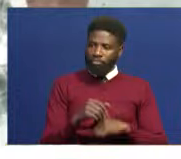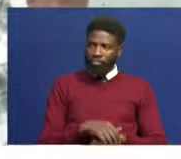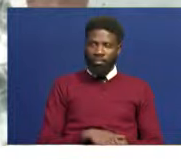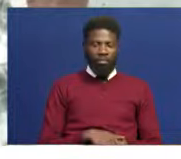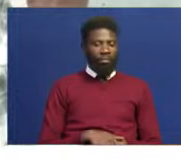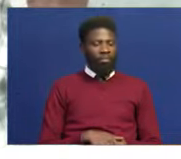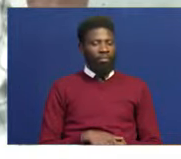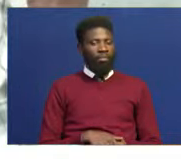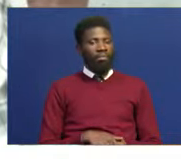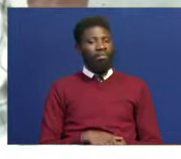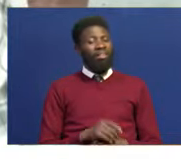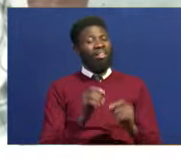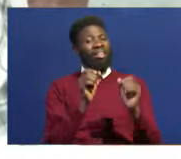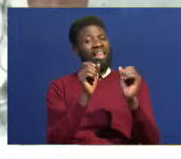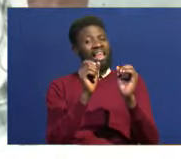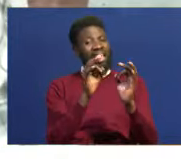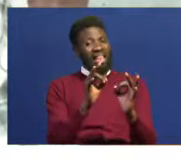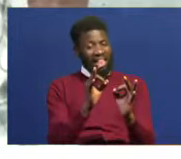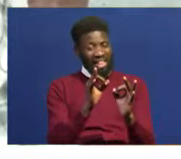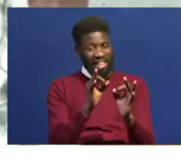watu wakuje tu